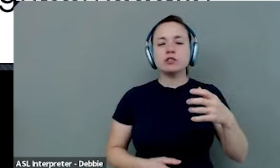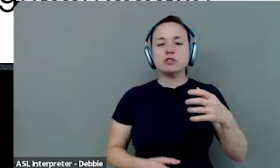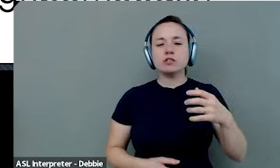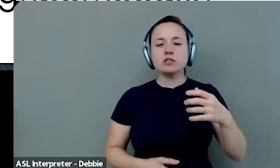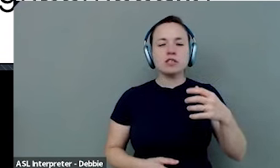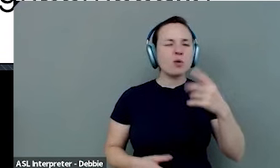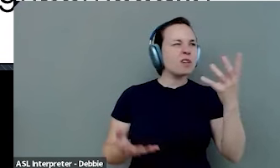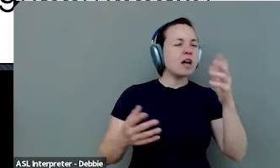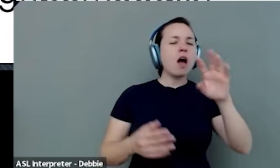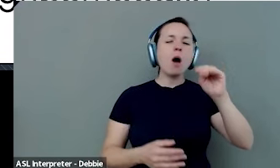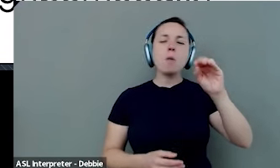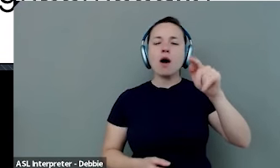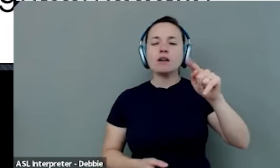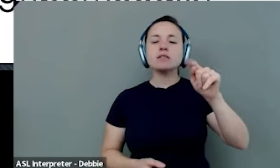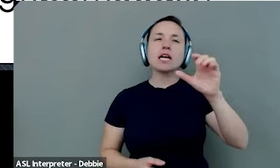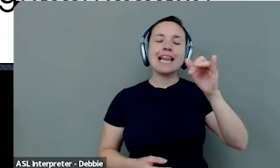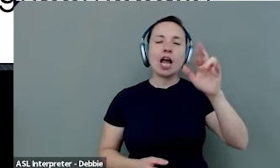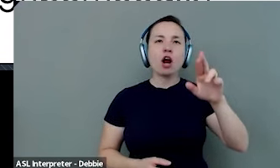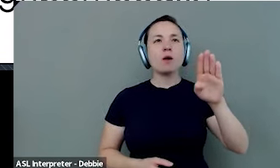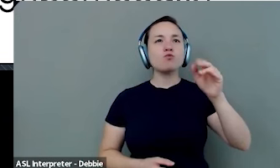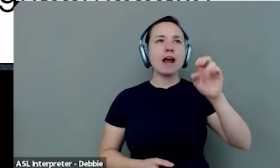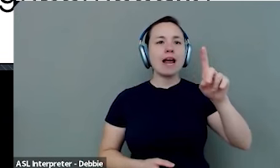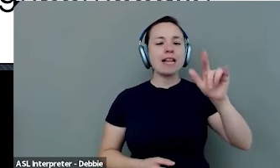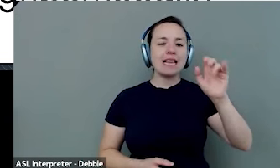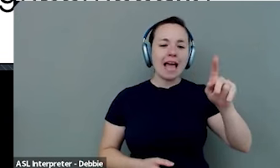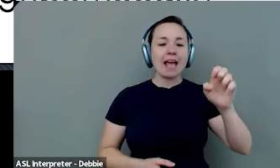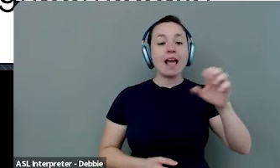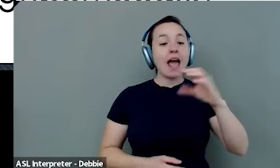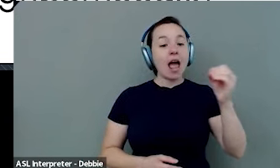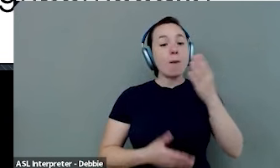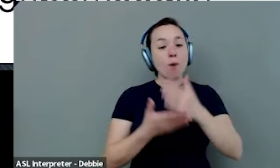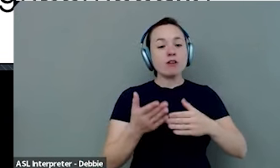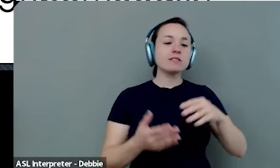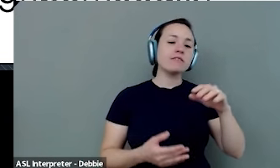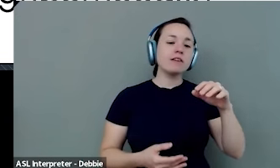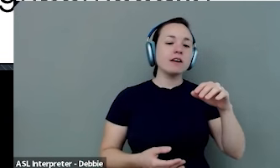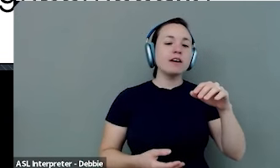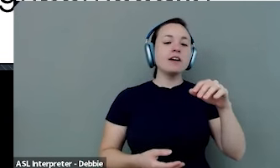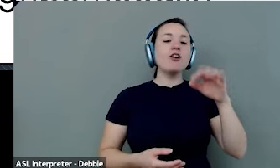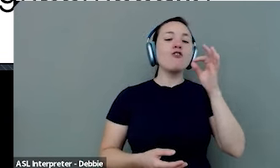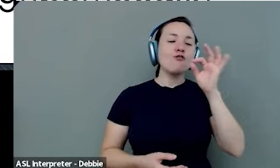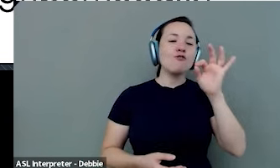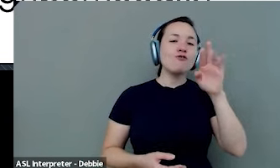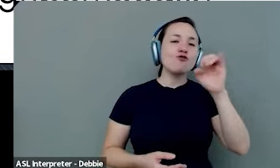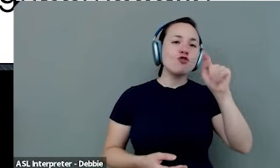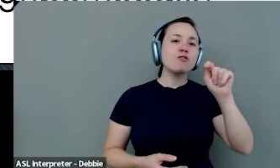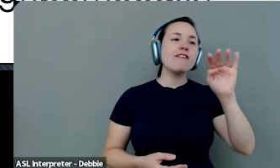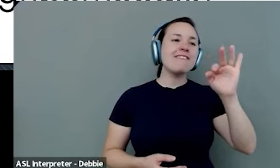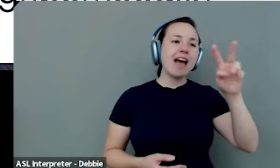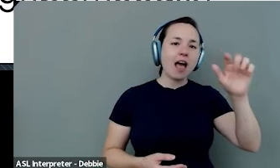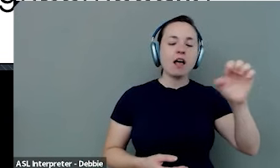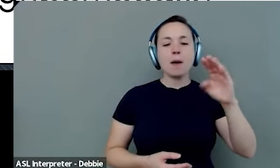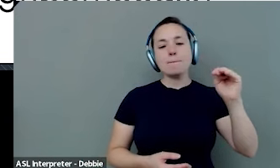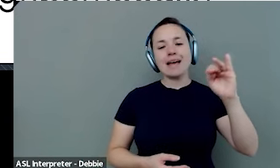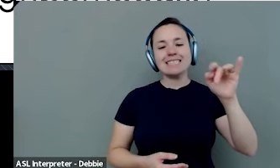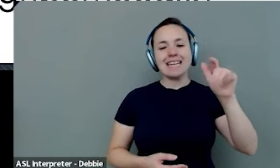Rockridge, Montclair, Grand Lake, and parts of the Fruitvale, Manzanita, and Diamond District neighborhoods.